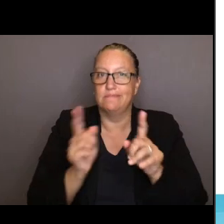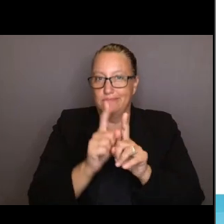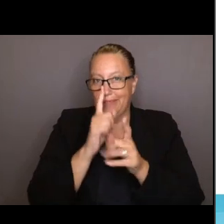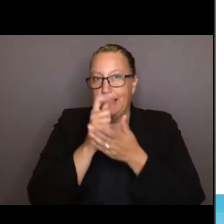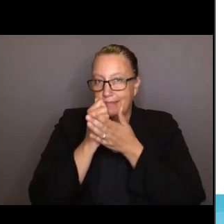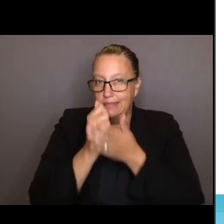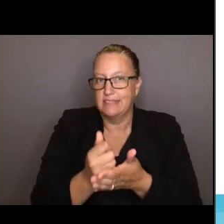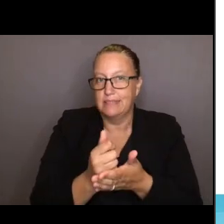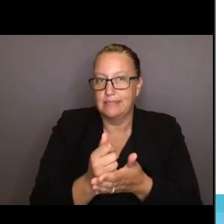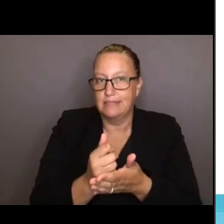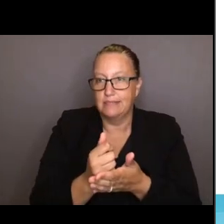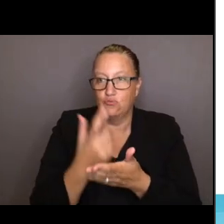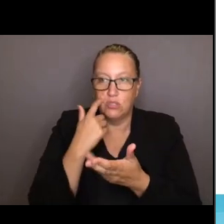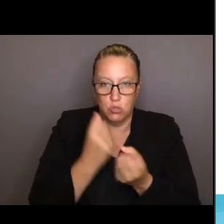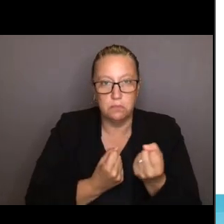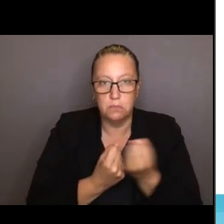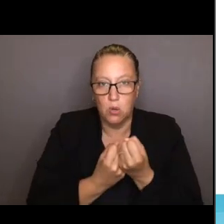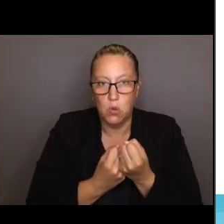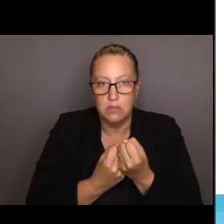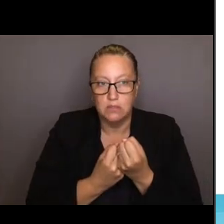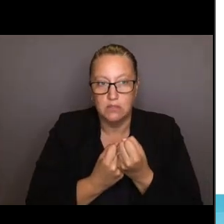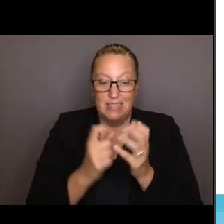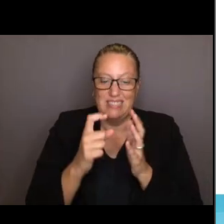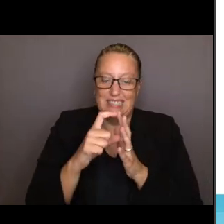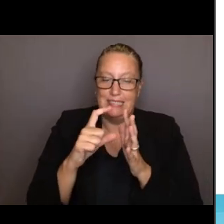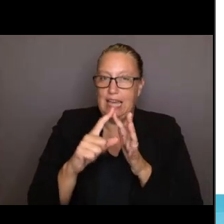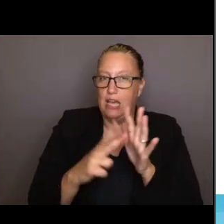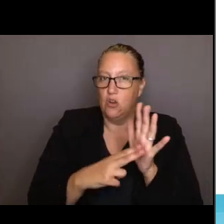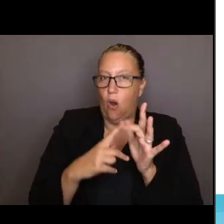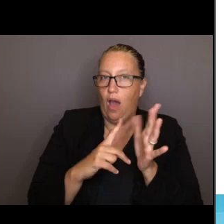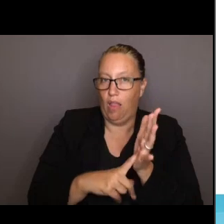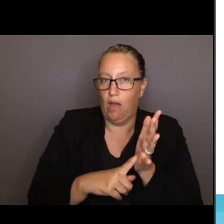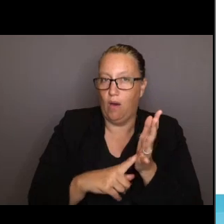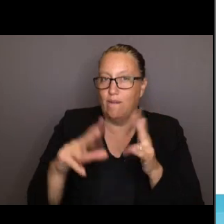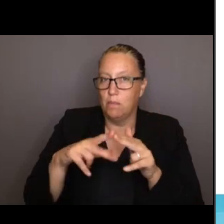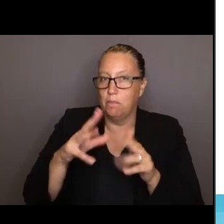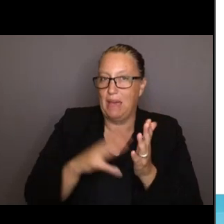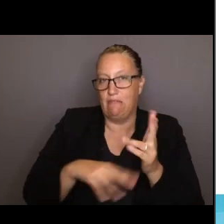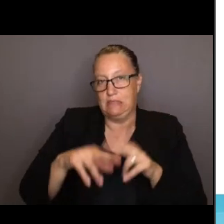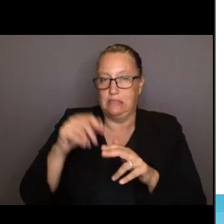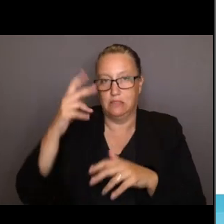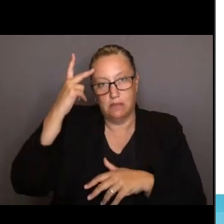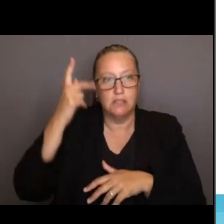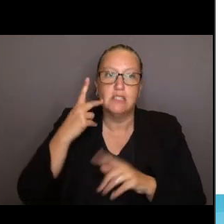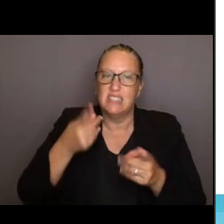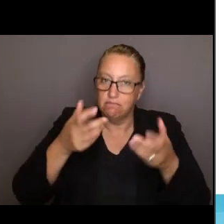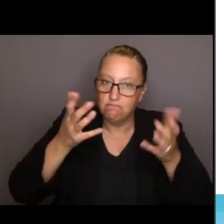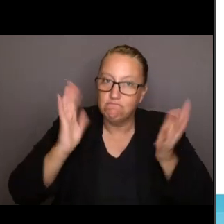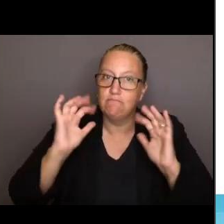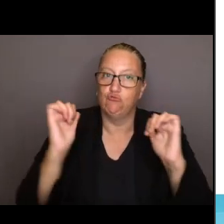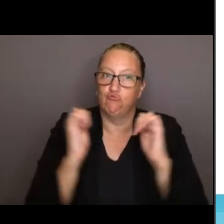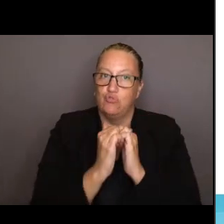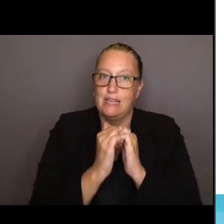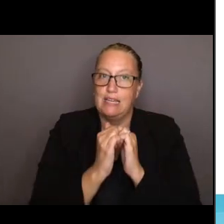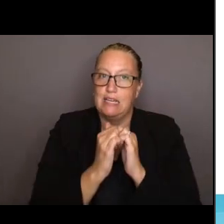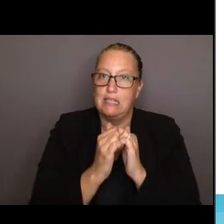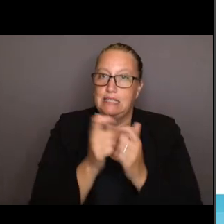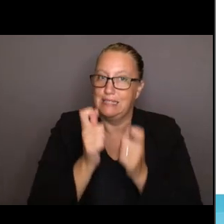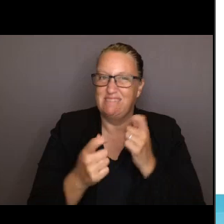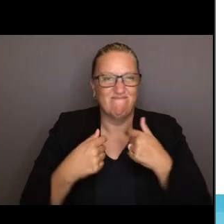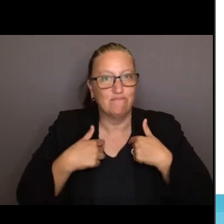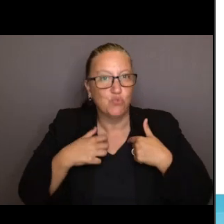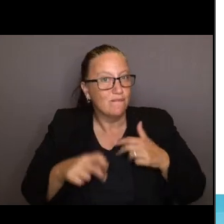to support the denial, and he agreed to testing, and then he found out he was not the father, and then